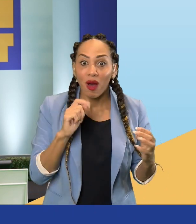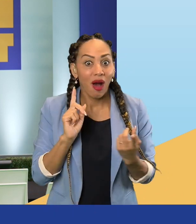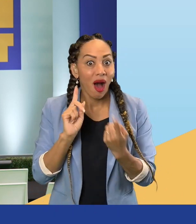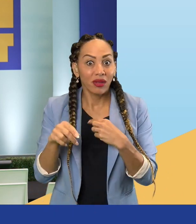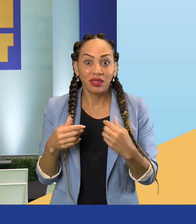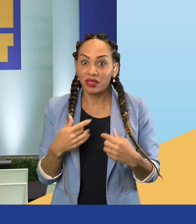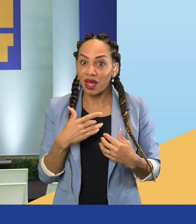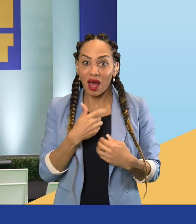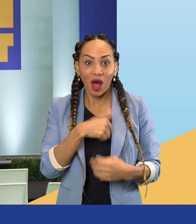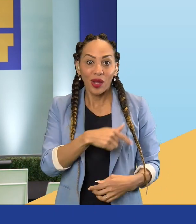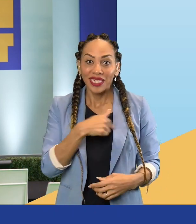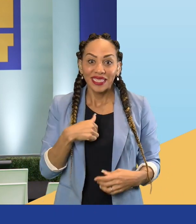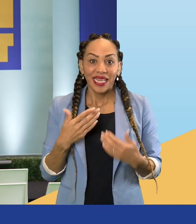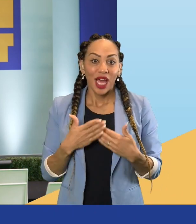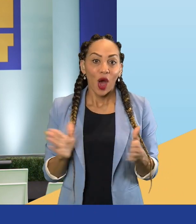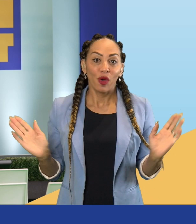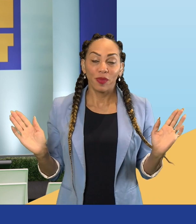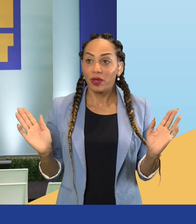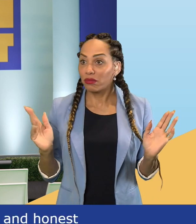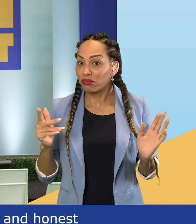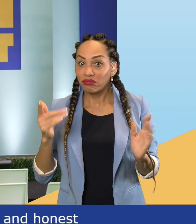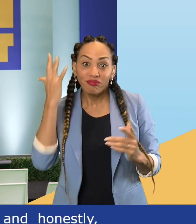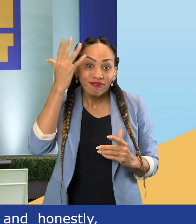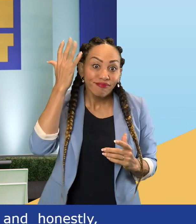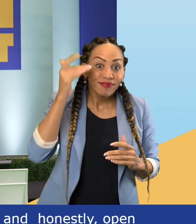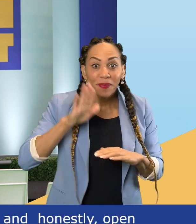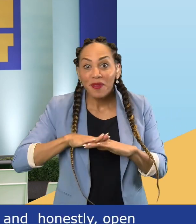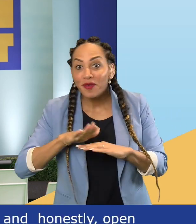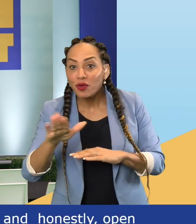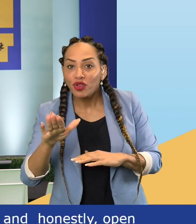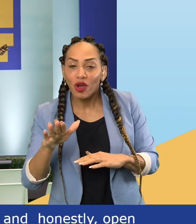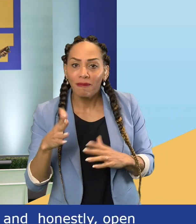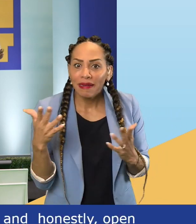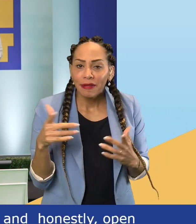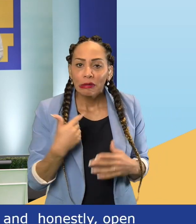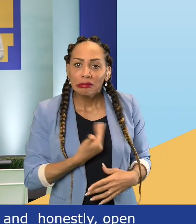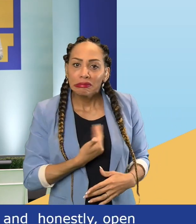about the future, anything that's going on now, and if you're not sure about EVs, feel free.